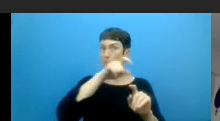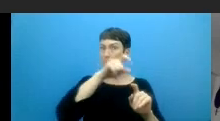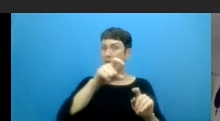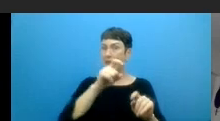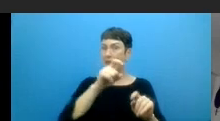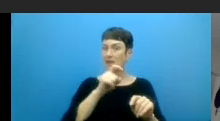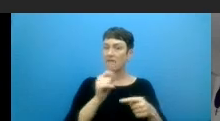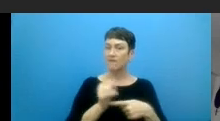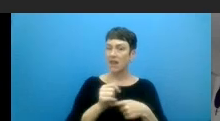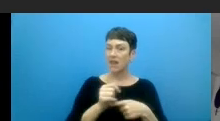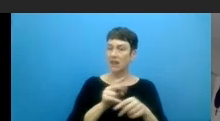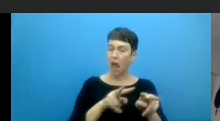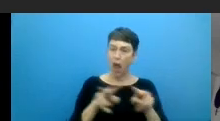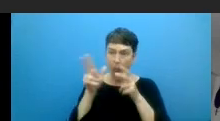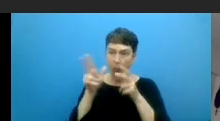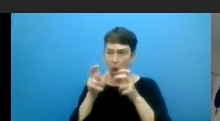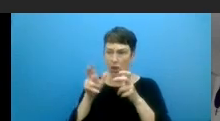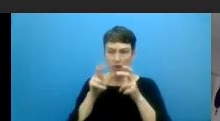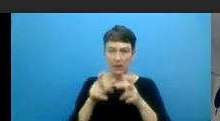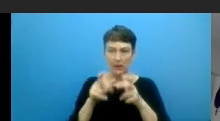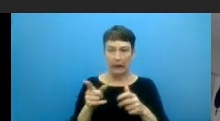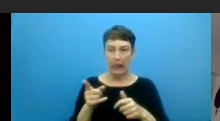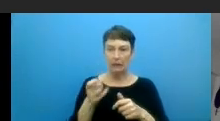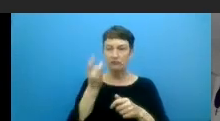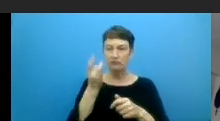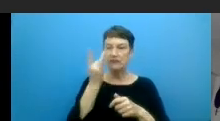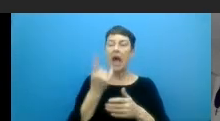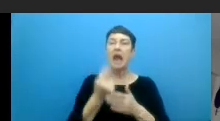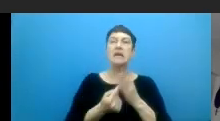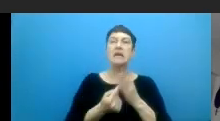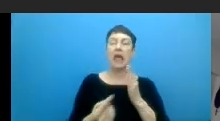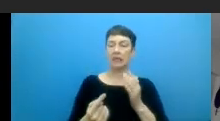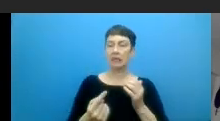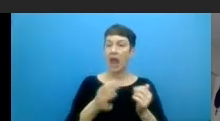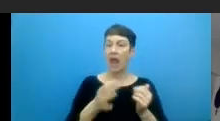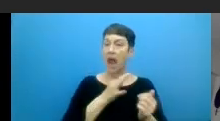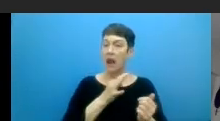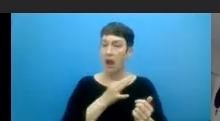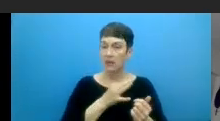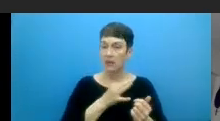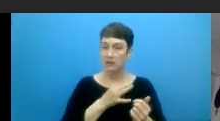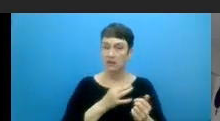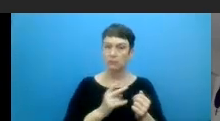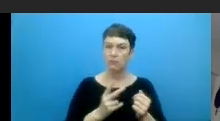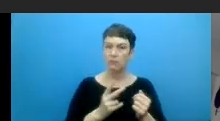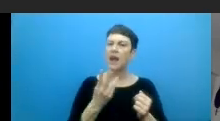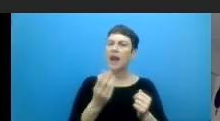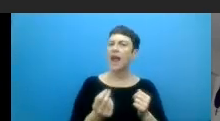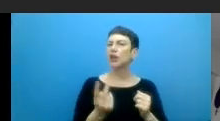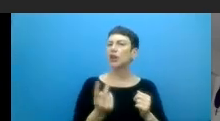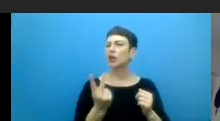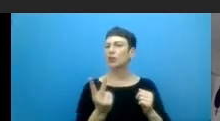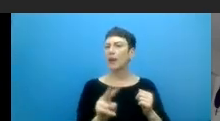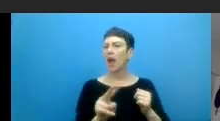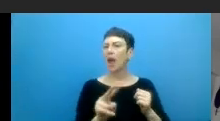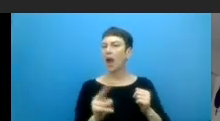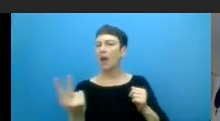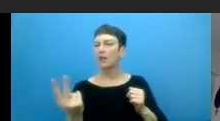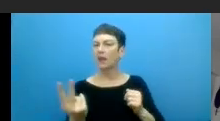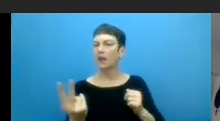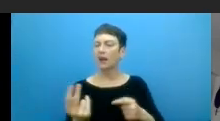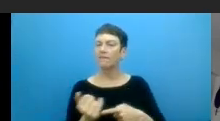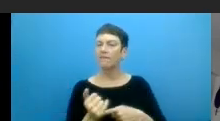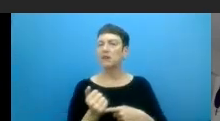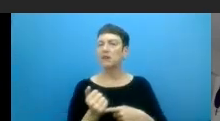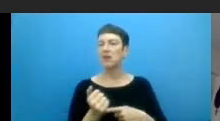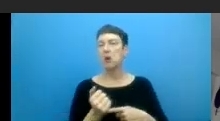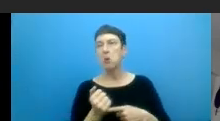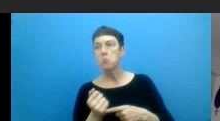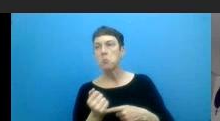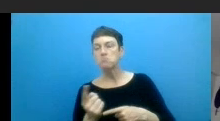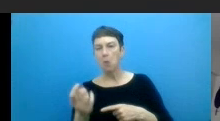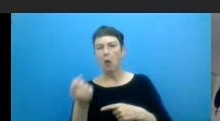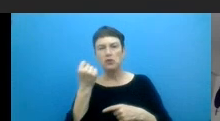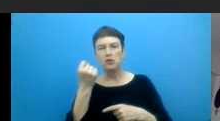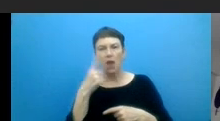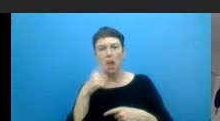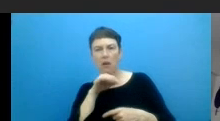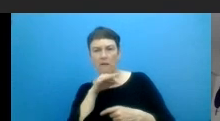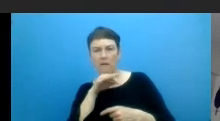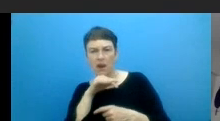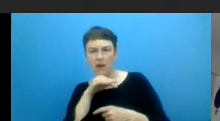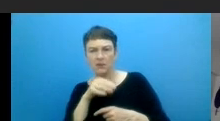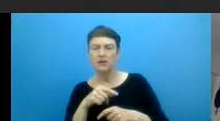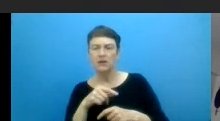got 2 other examiners who may actually understand Afrikaans and who can do the translation. But we are so